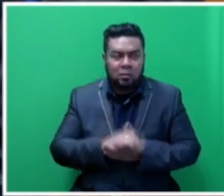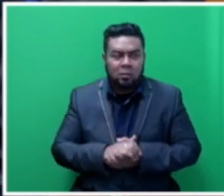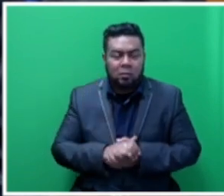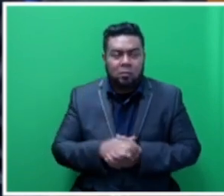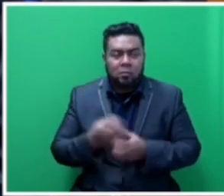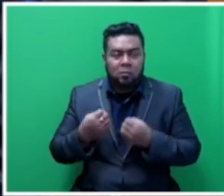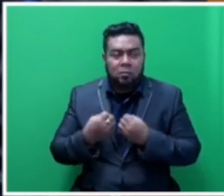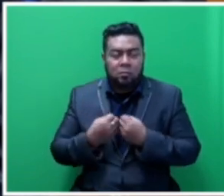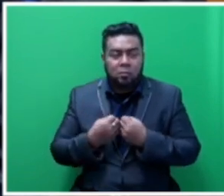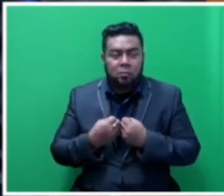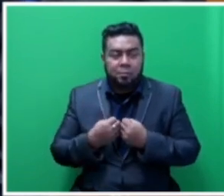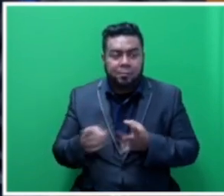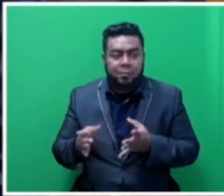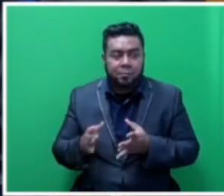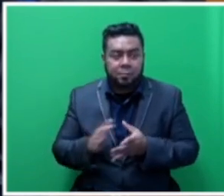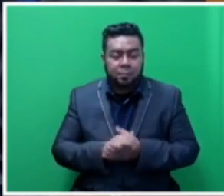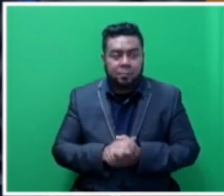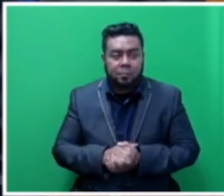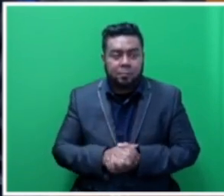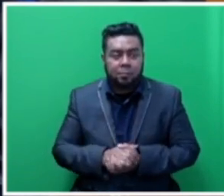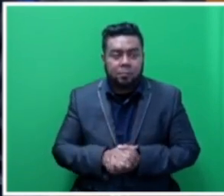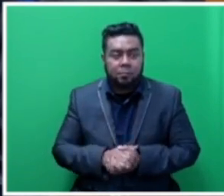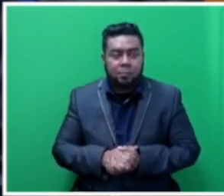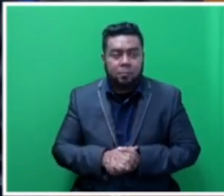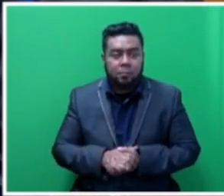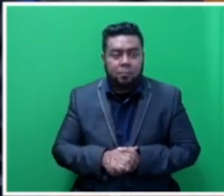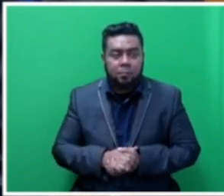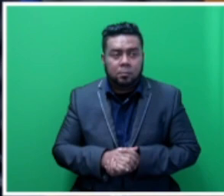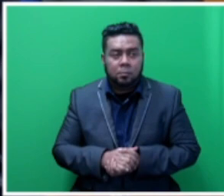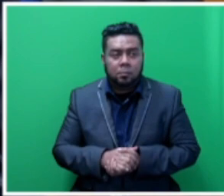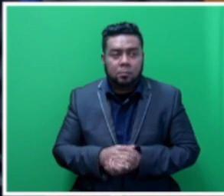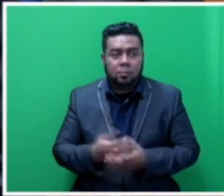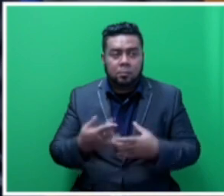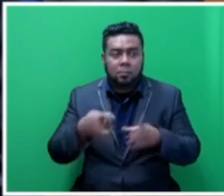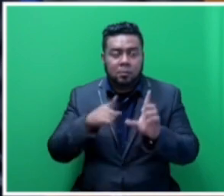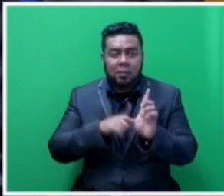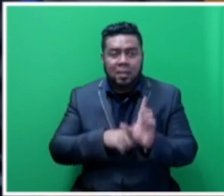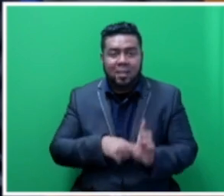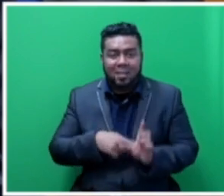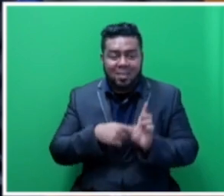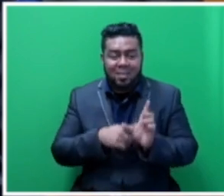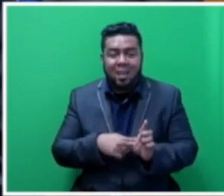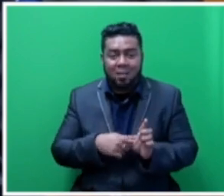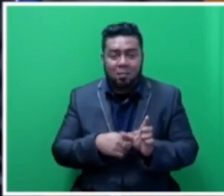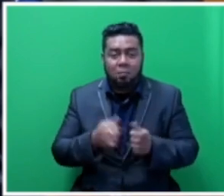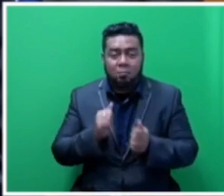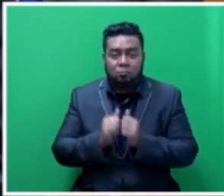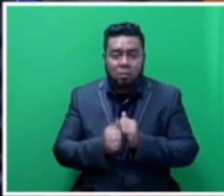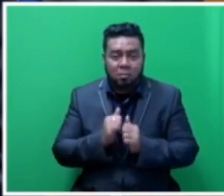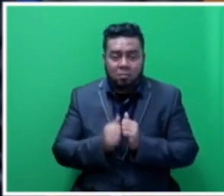loss of your youngest brother, the late Ratu Urasawa,